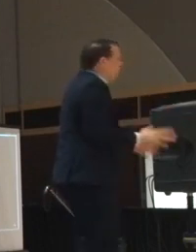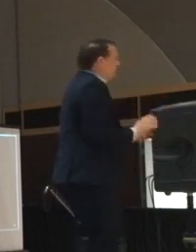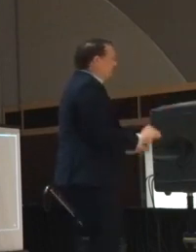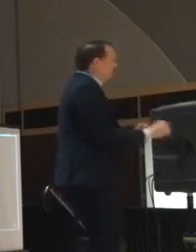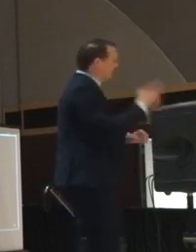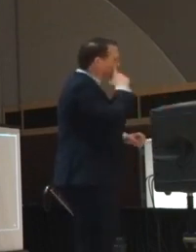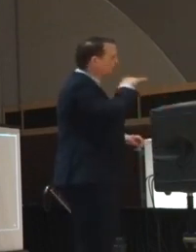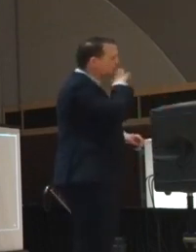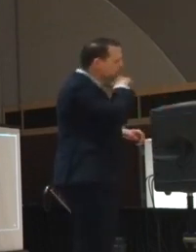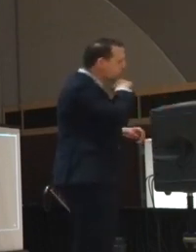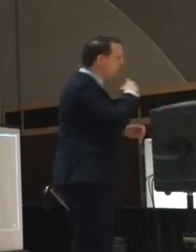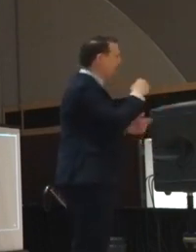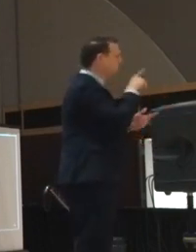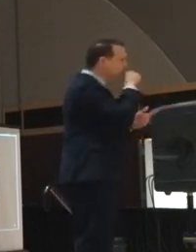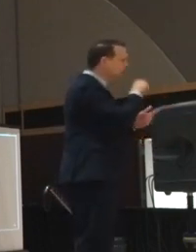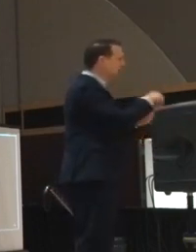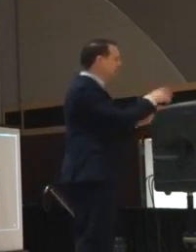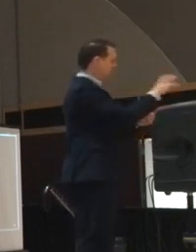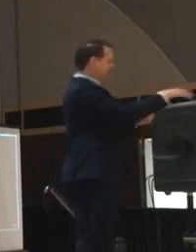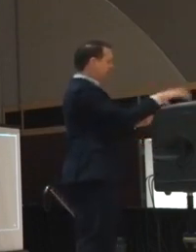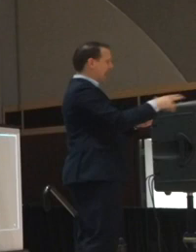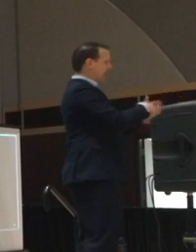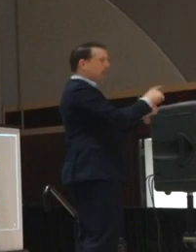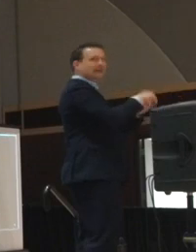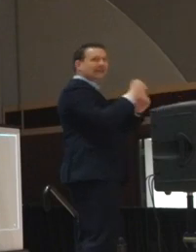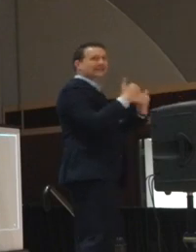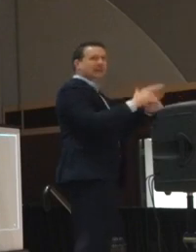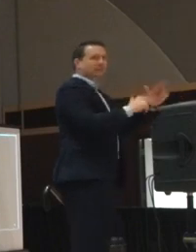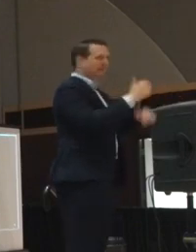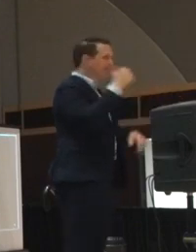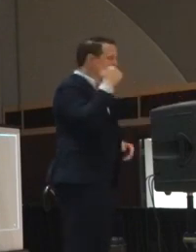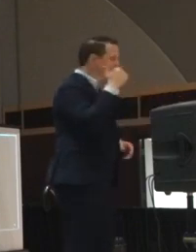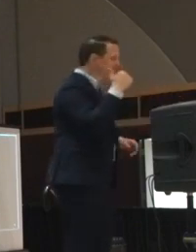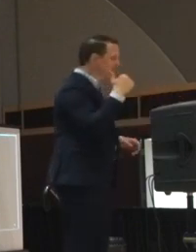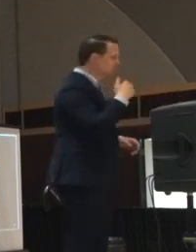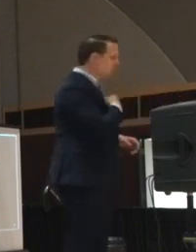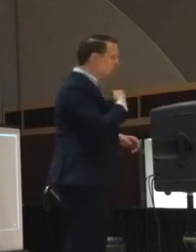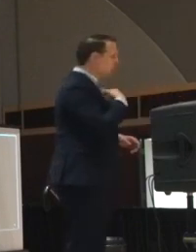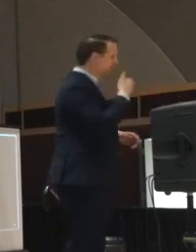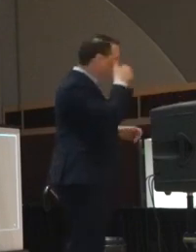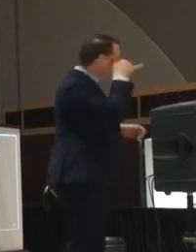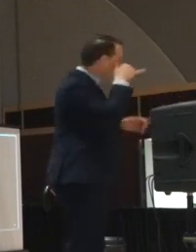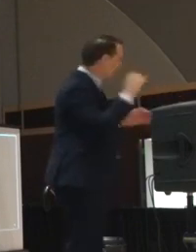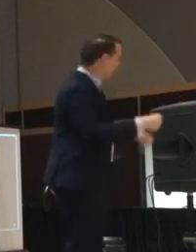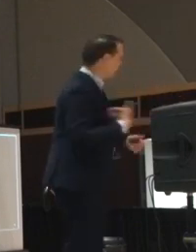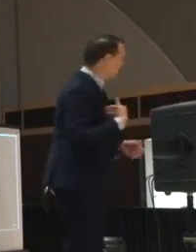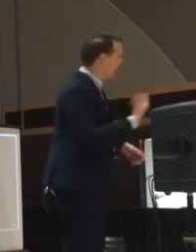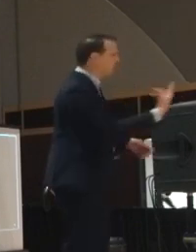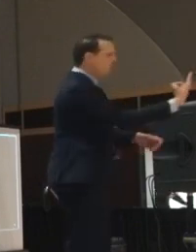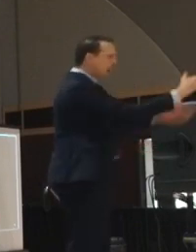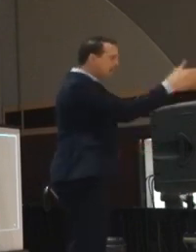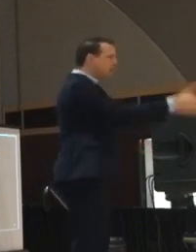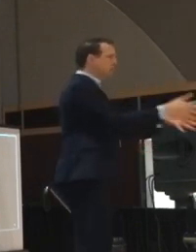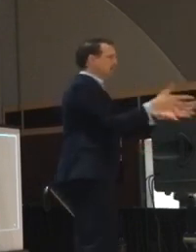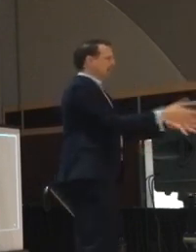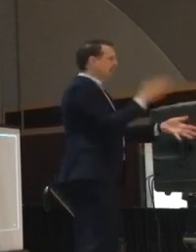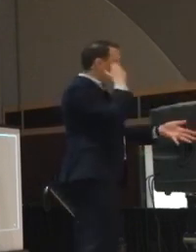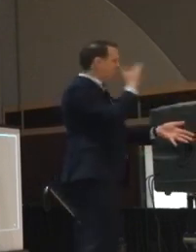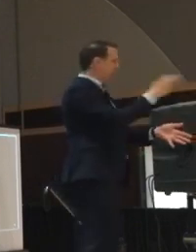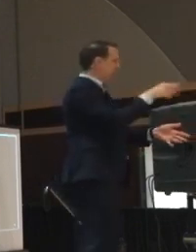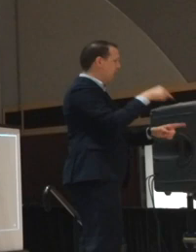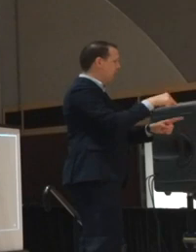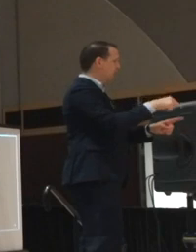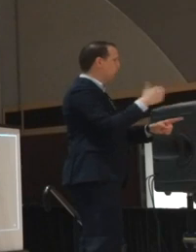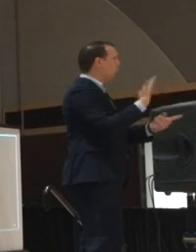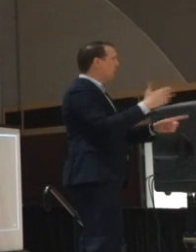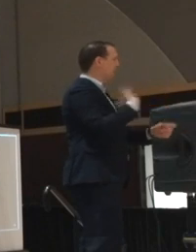pork plant and the chicken plant. We can still build this. We got one person left that knows how. He's already